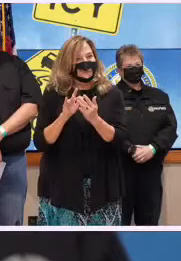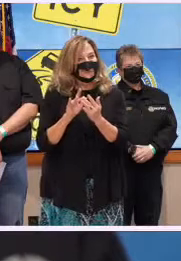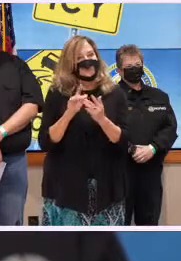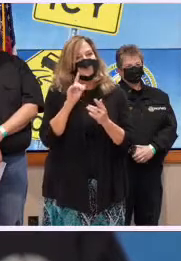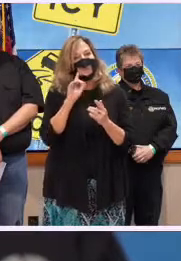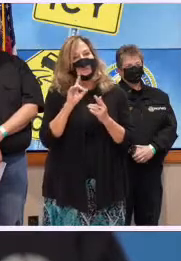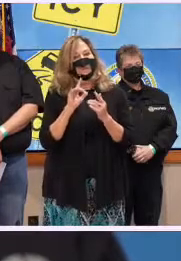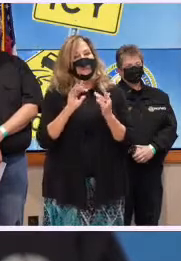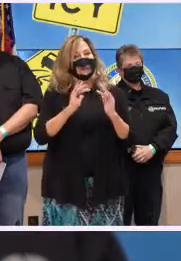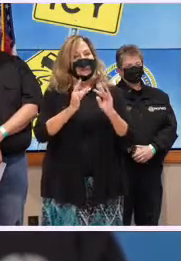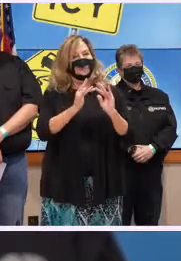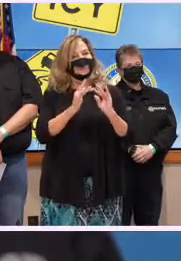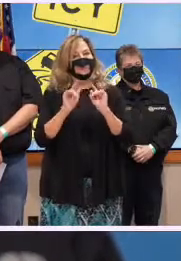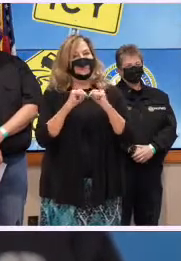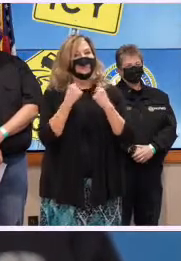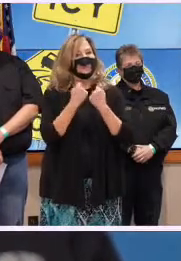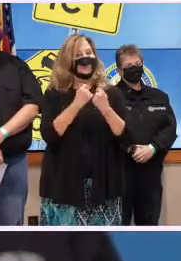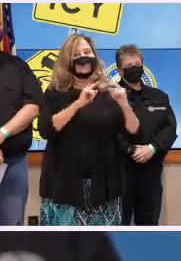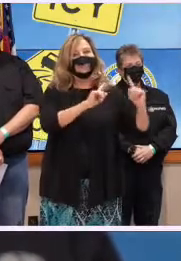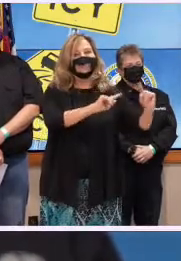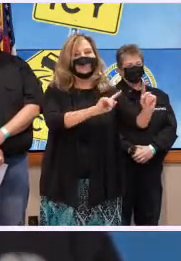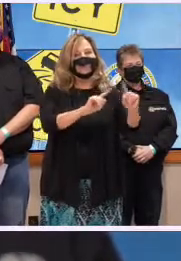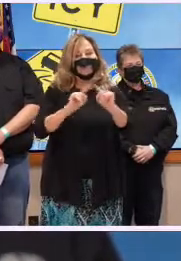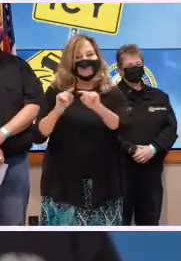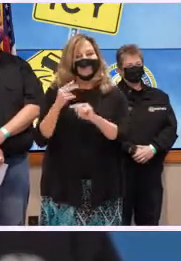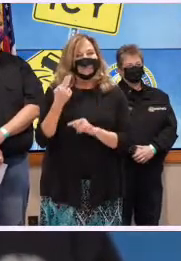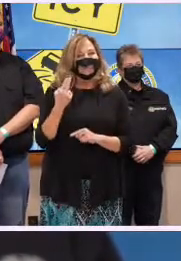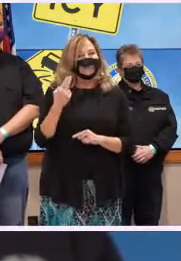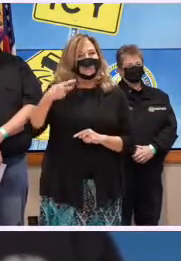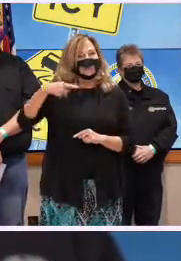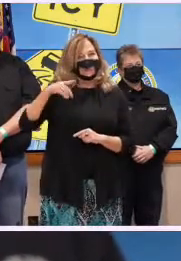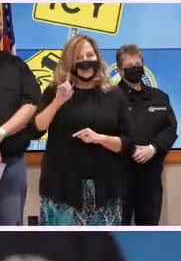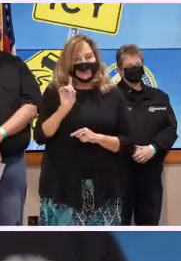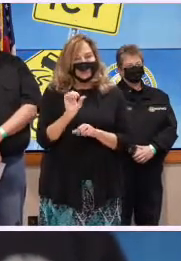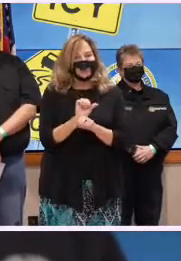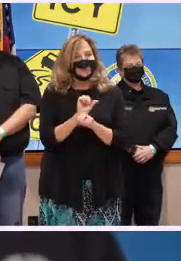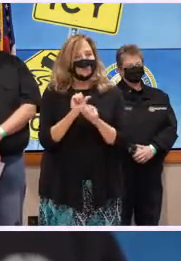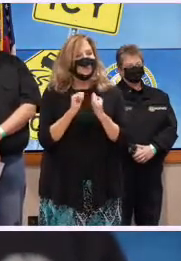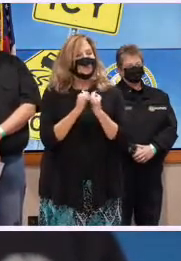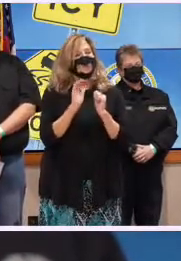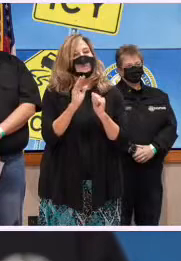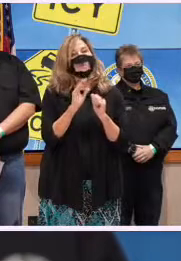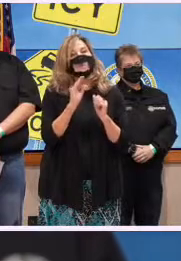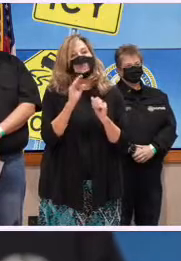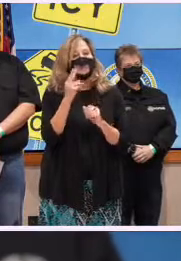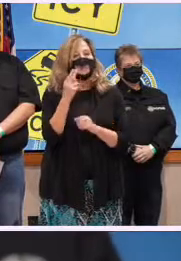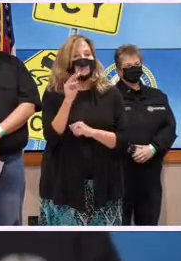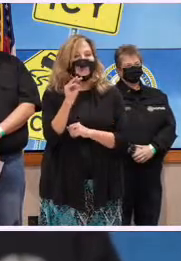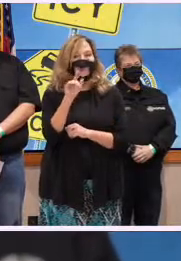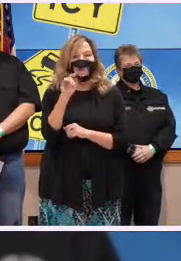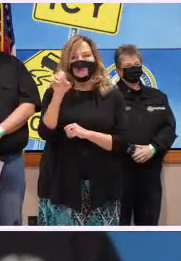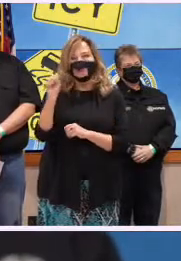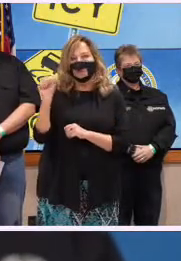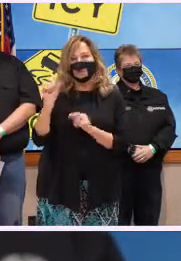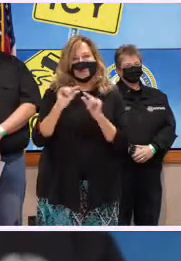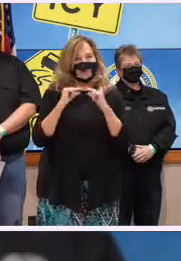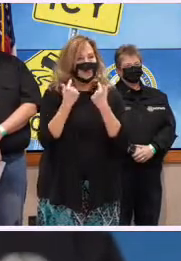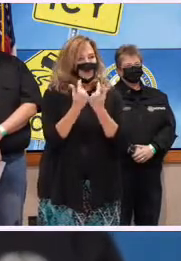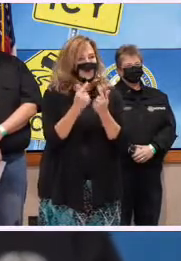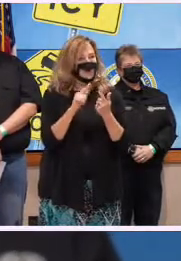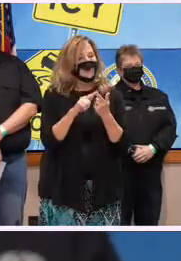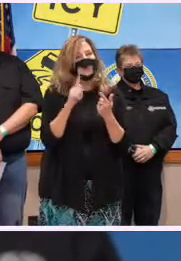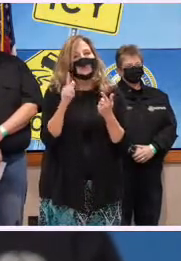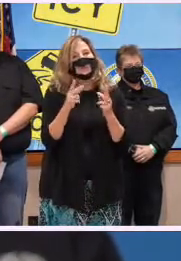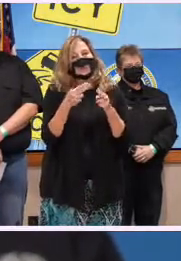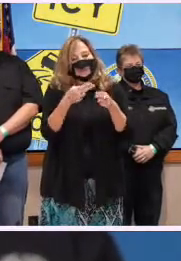outreach team with HPD, and then work with the Homeless Coalition. We'll open up I